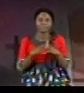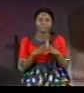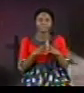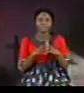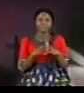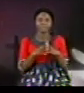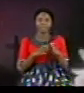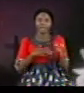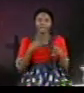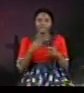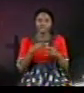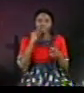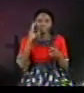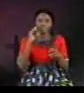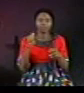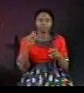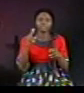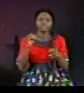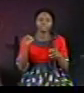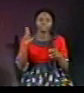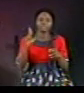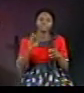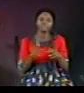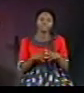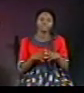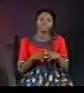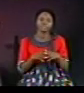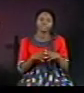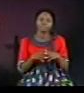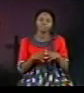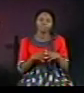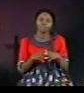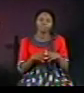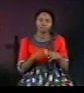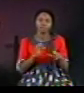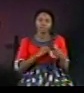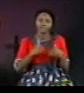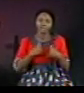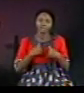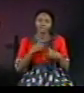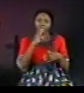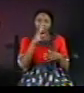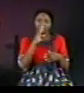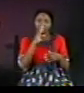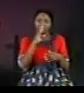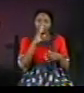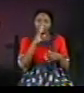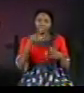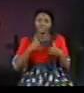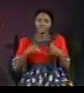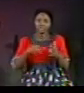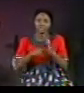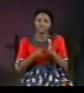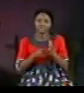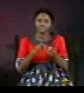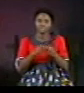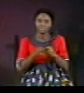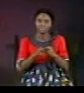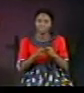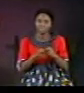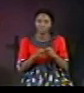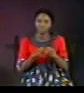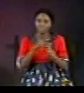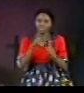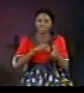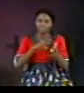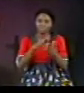My name is Favor Oladimeji Bolawa. I have been having these issues that when I read, getting to the exam